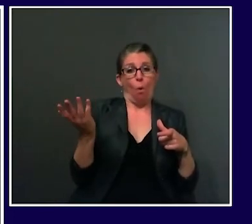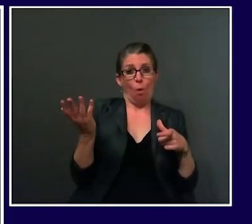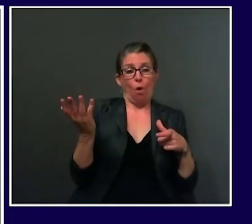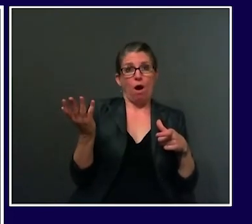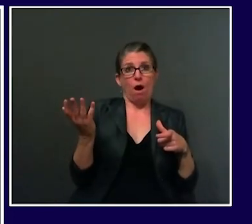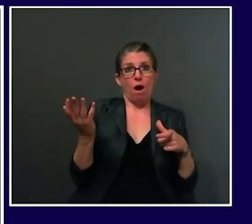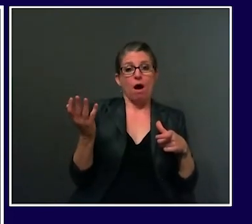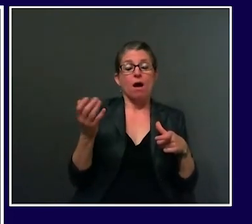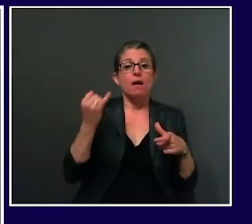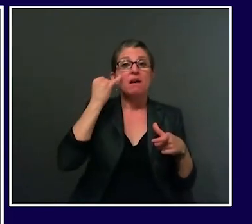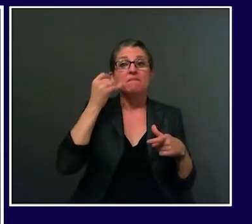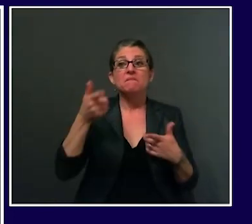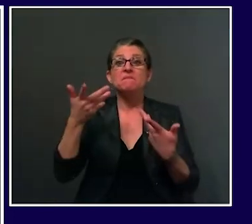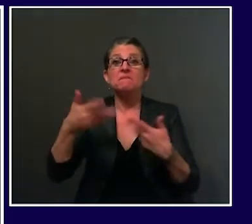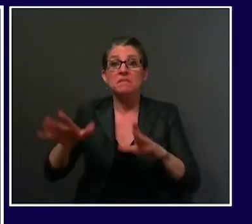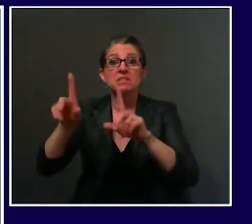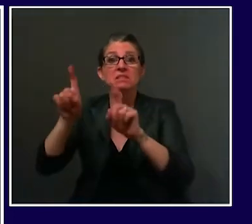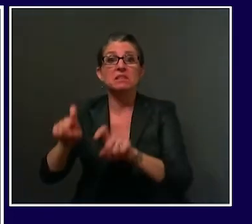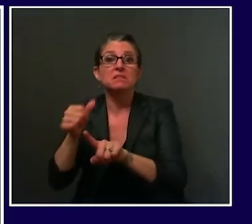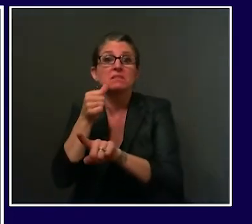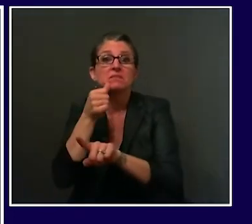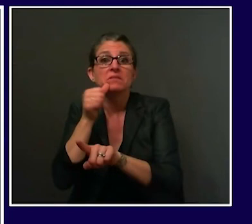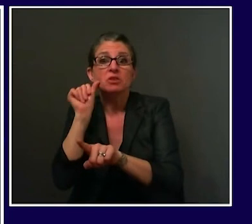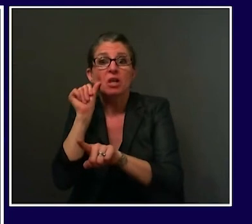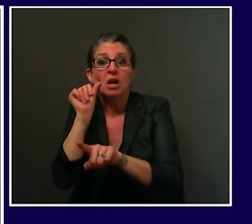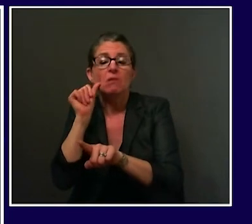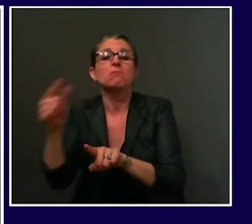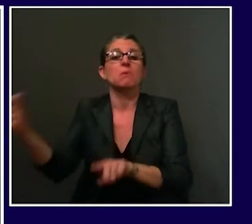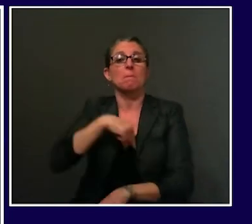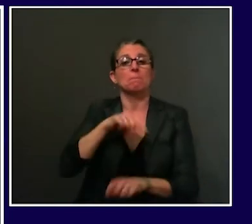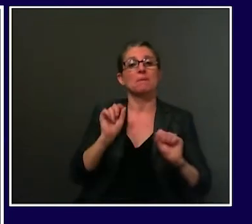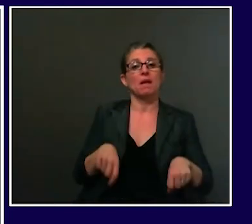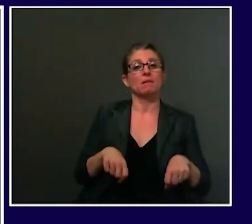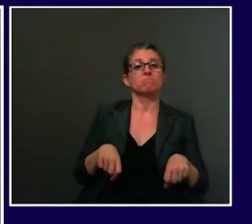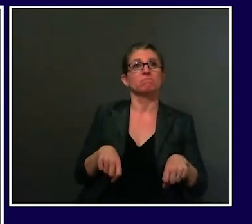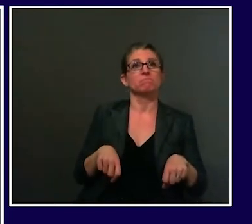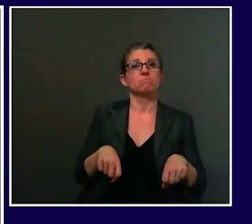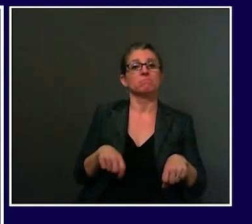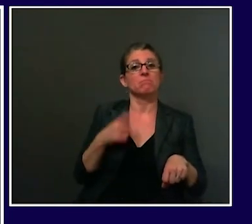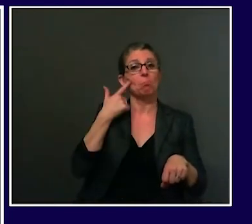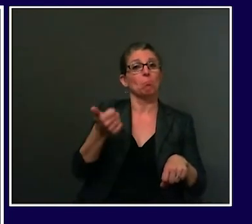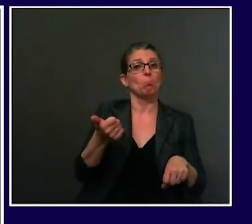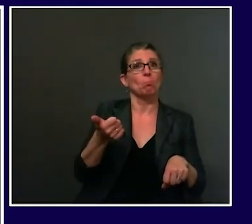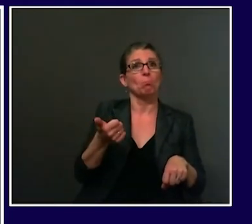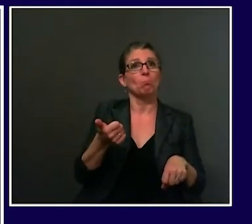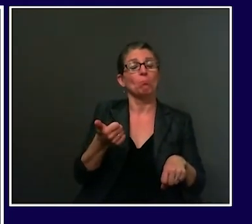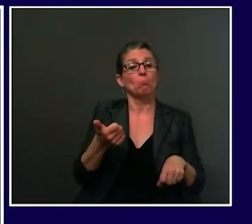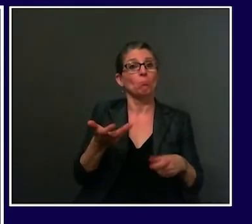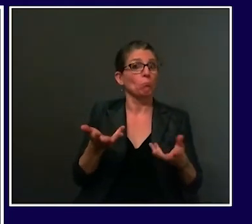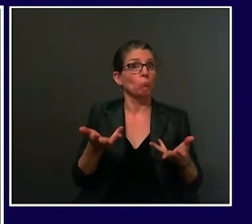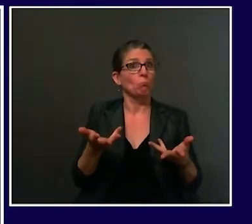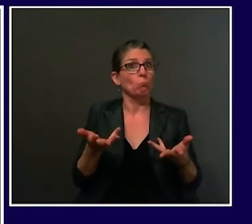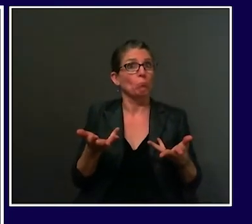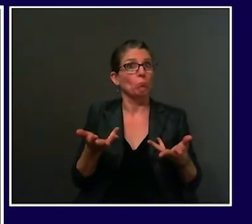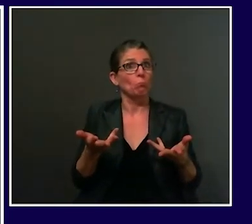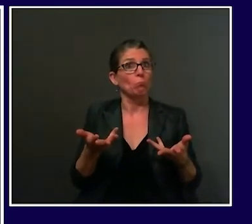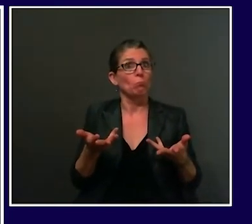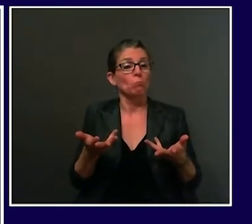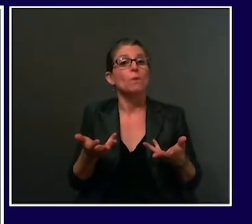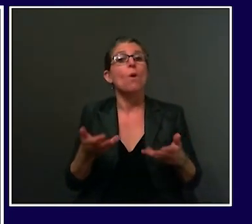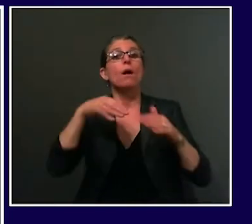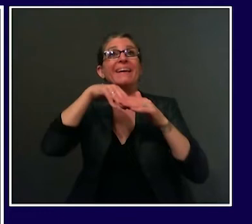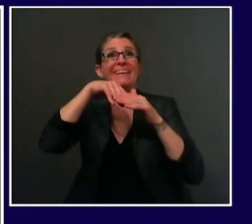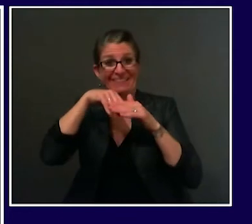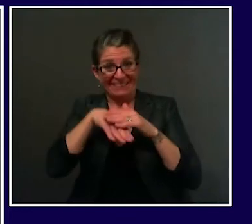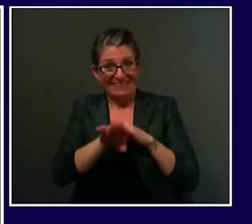then other ideas focus on the point of interaction or the point of service specifically. In the point of